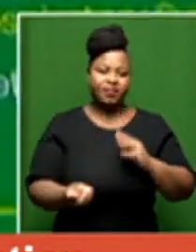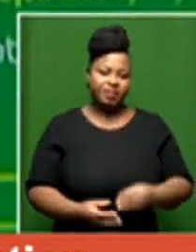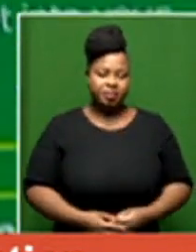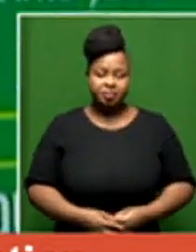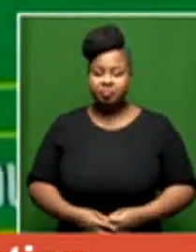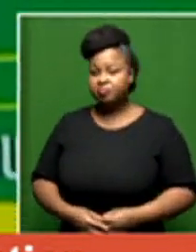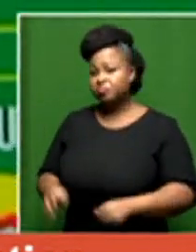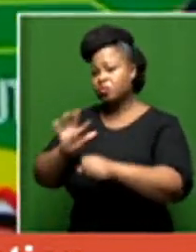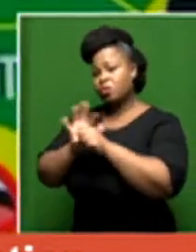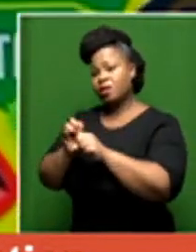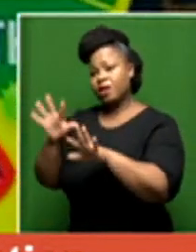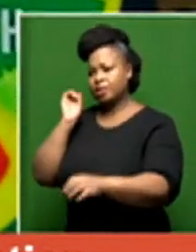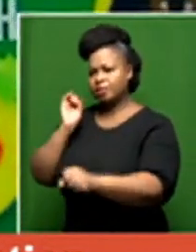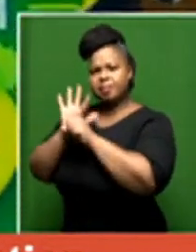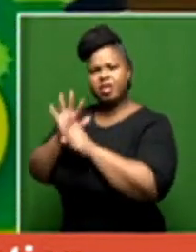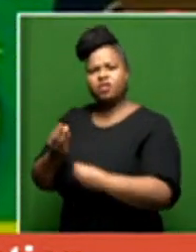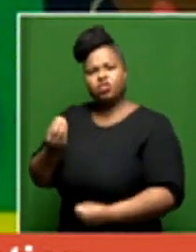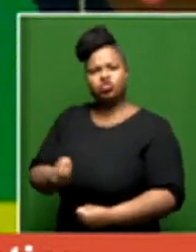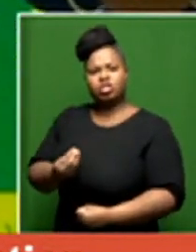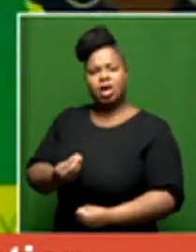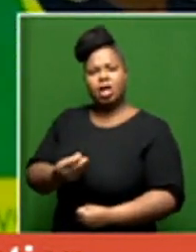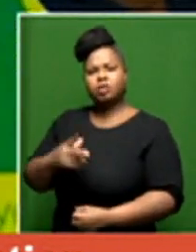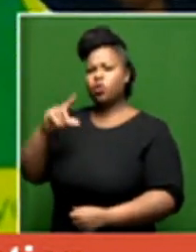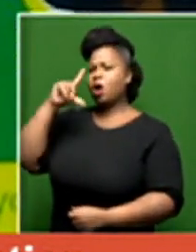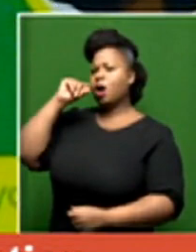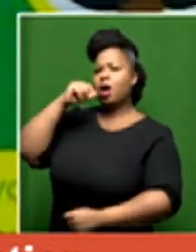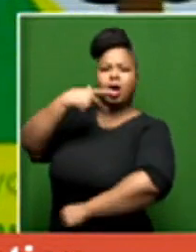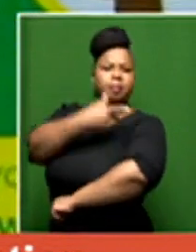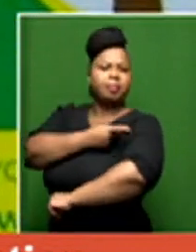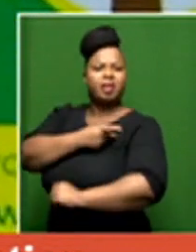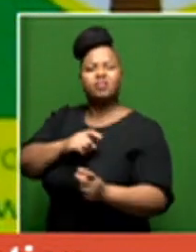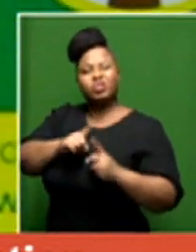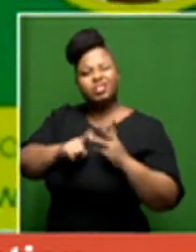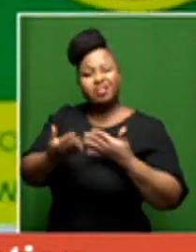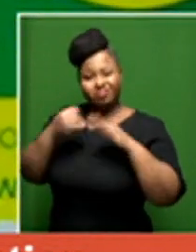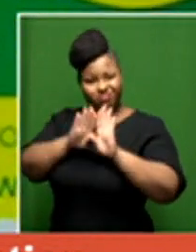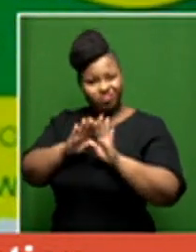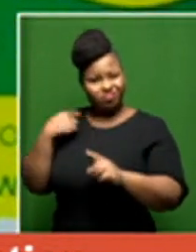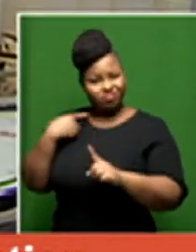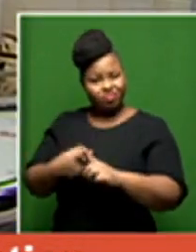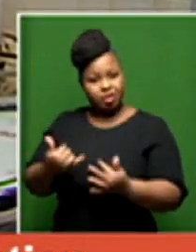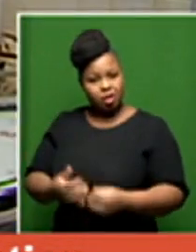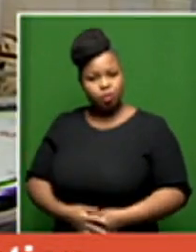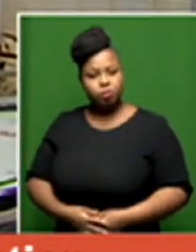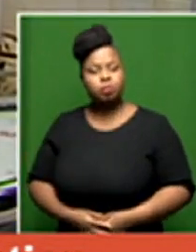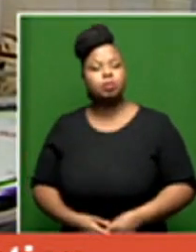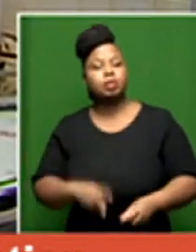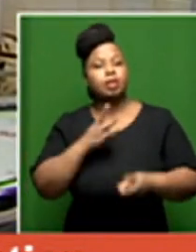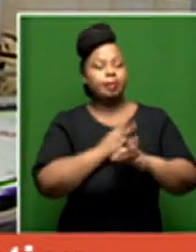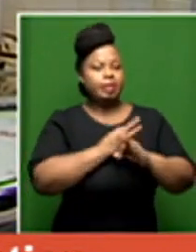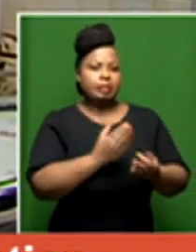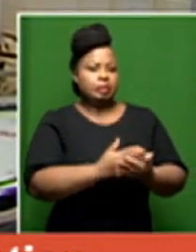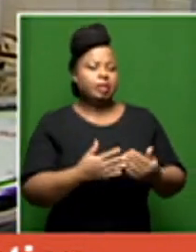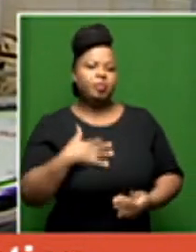How have COVID-19 impacted child immunizations, especially during different lockdown stages? The parents felt